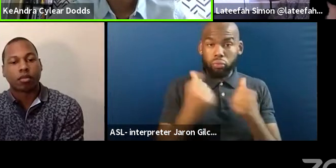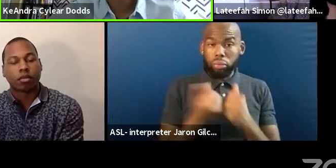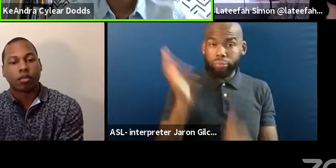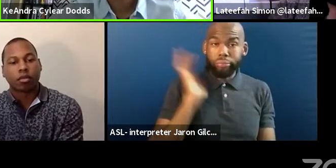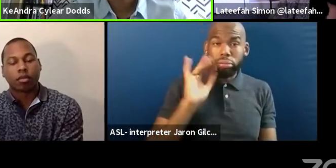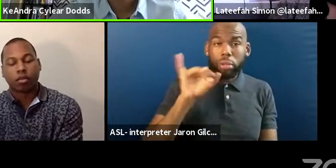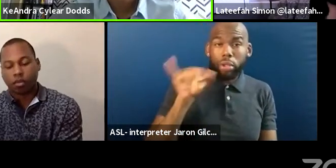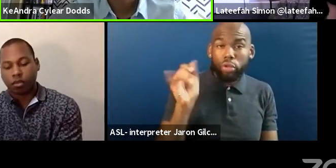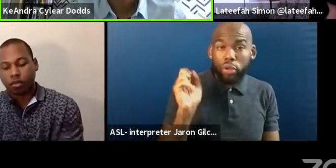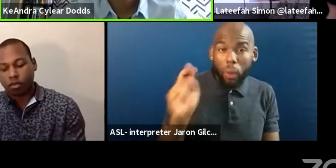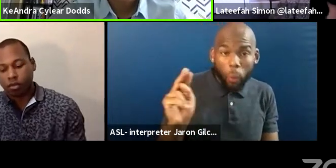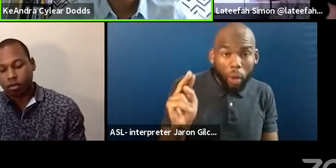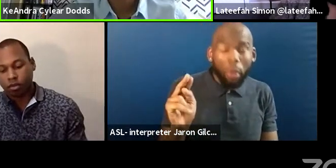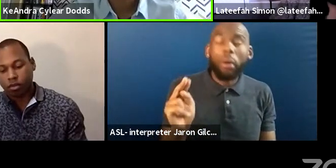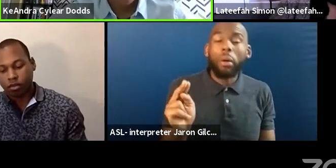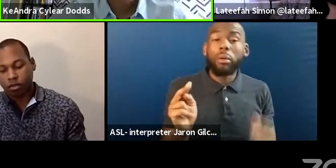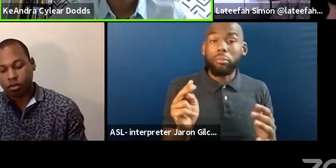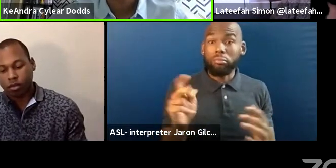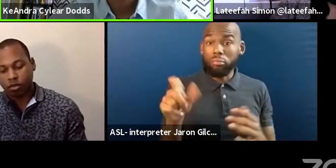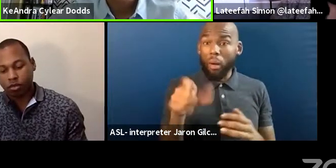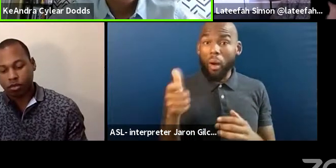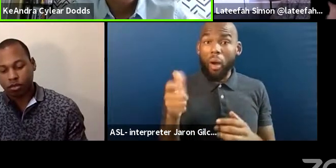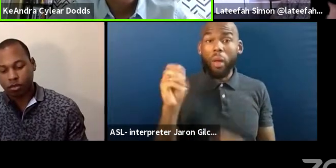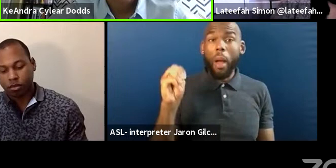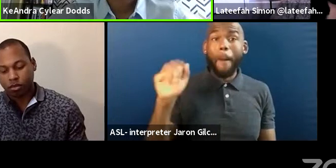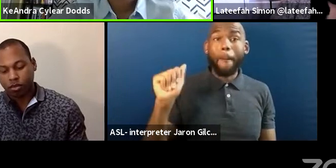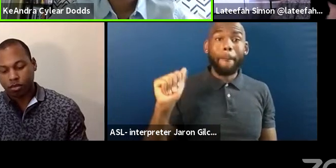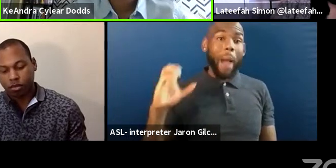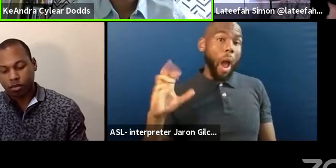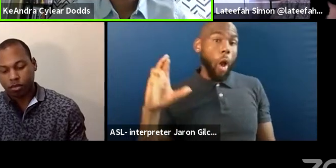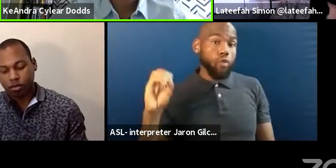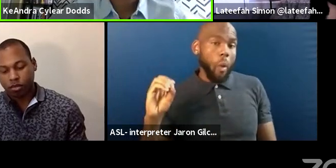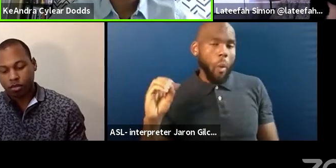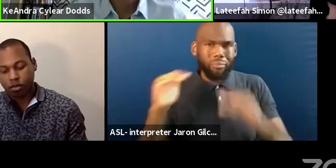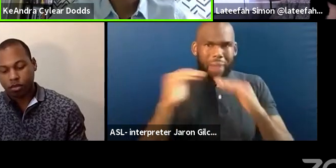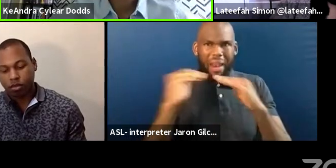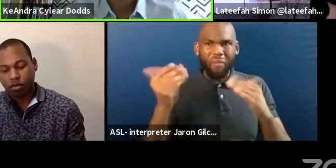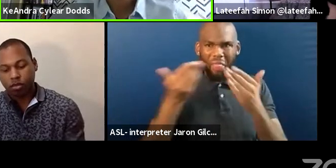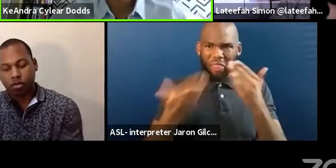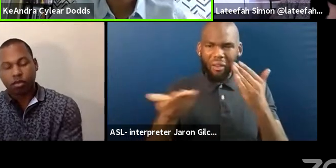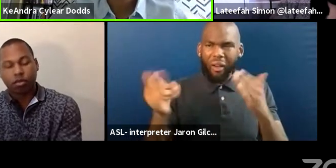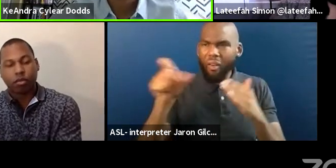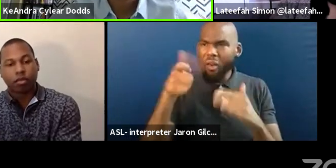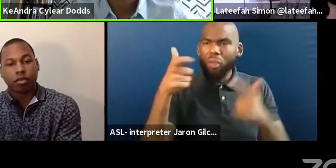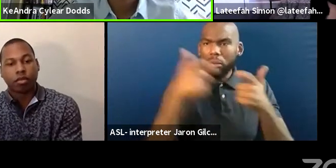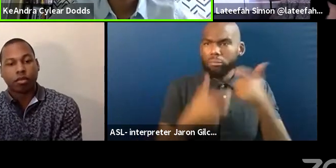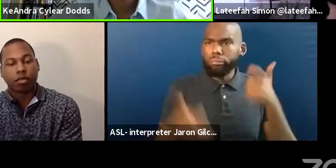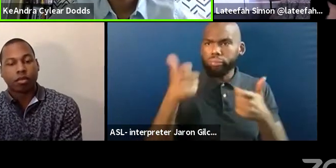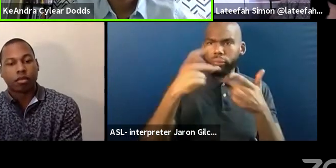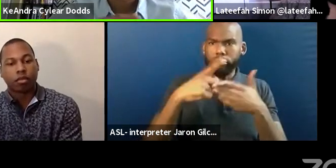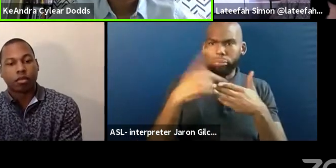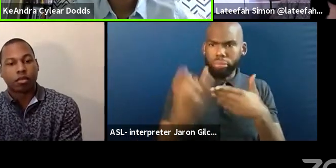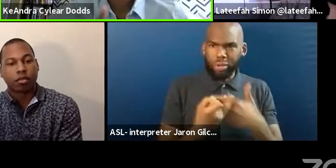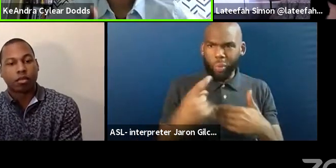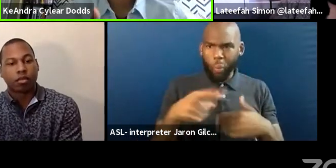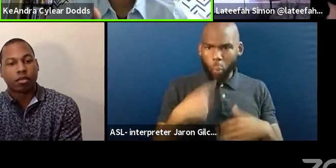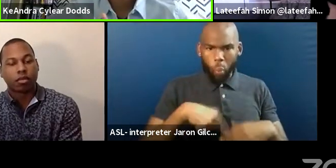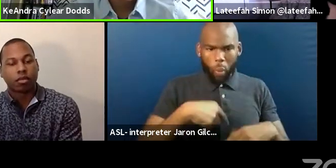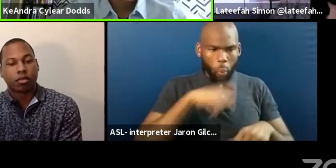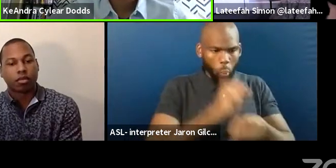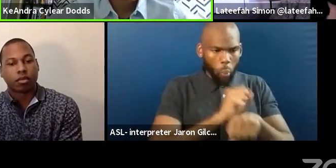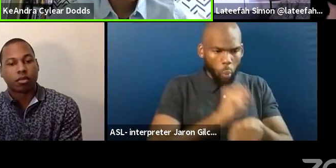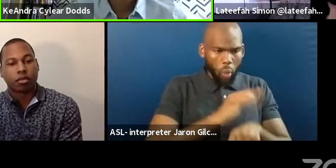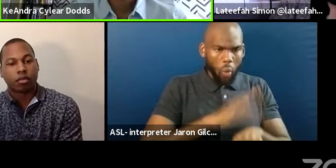January, and a lot of the other macro level things and other major projects that we're working on, we're